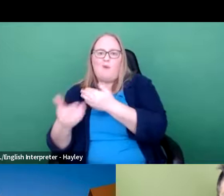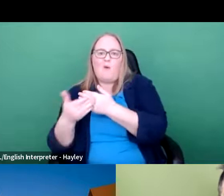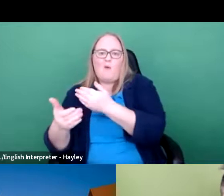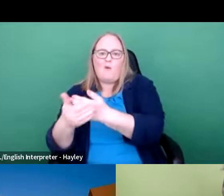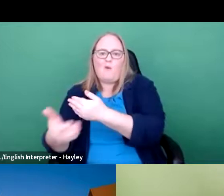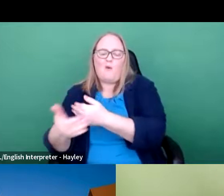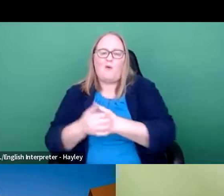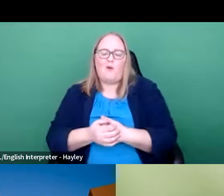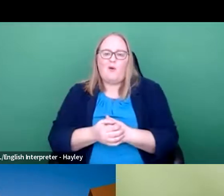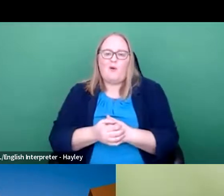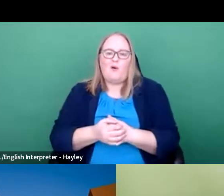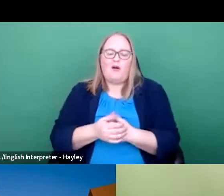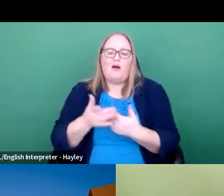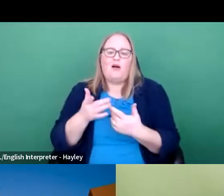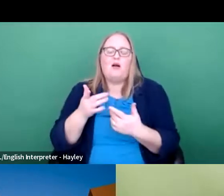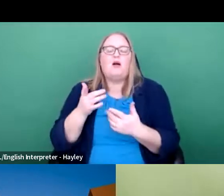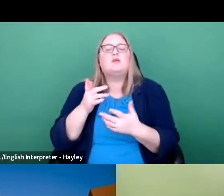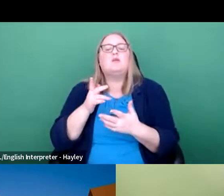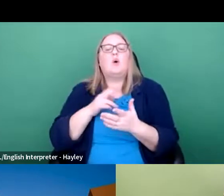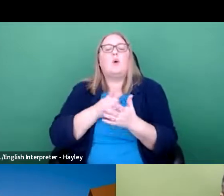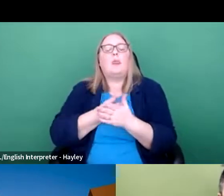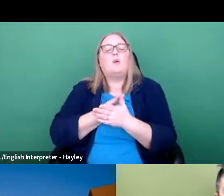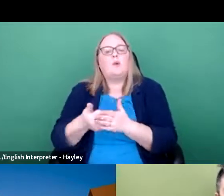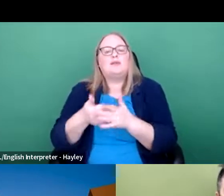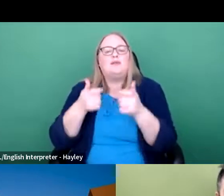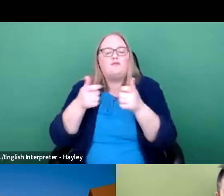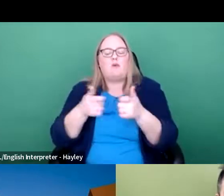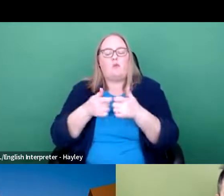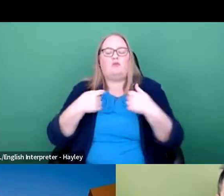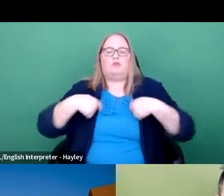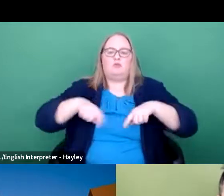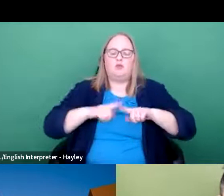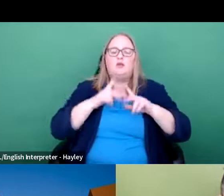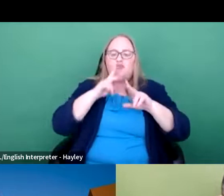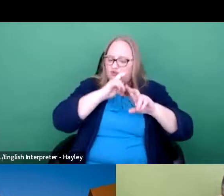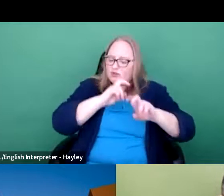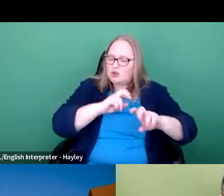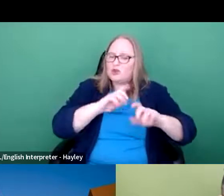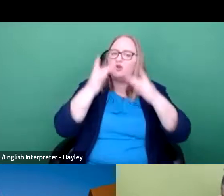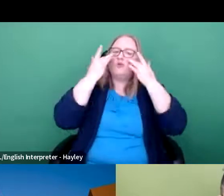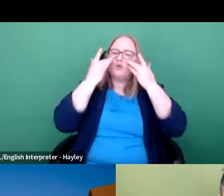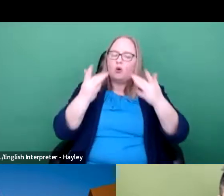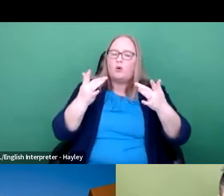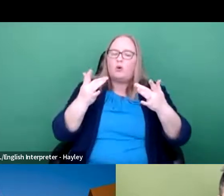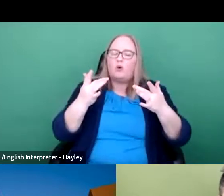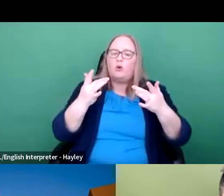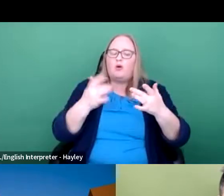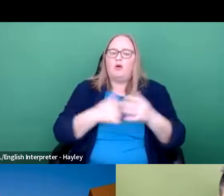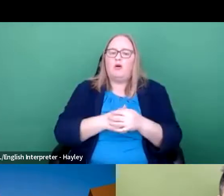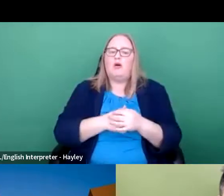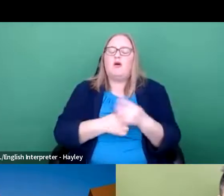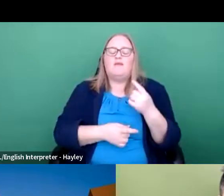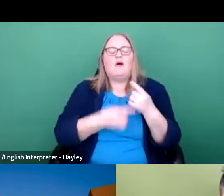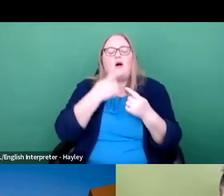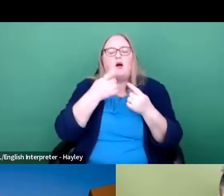different resources. So this normative framework, as researchers, we can point out that there are other